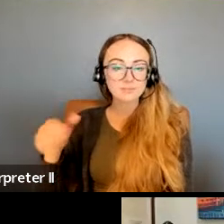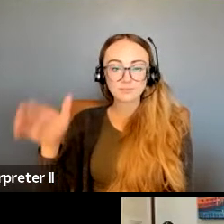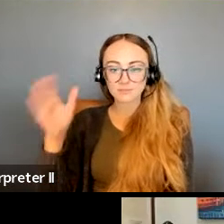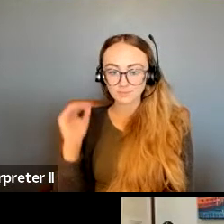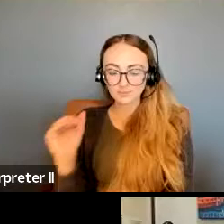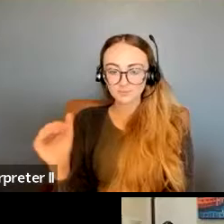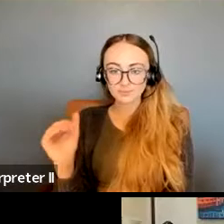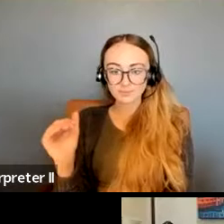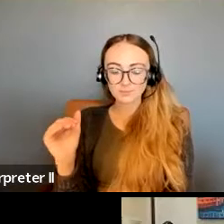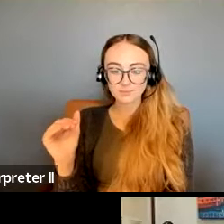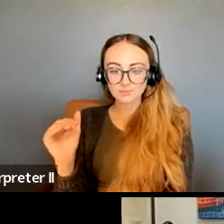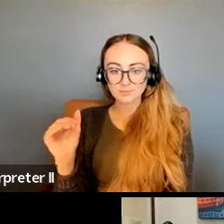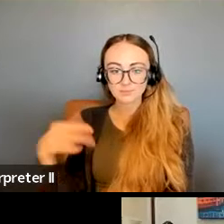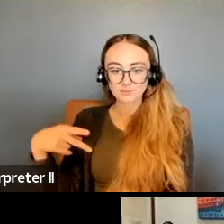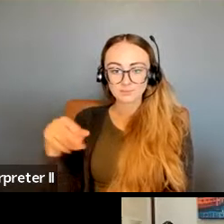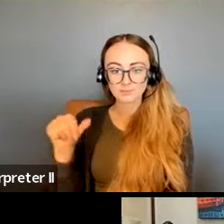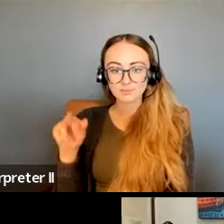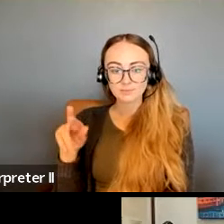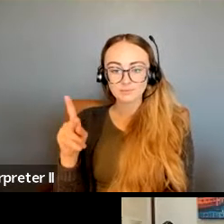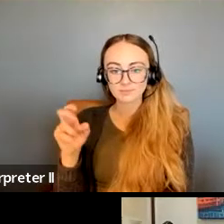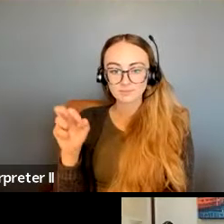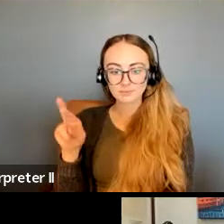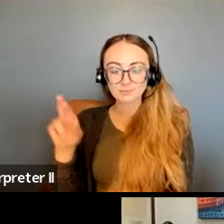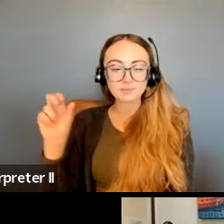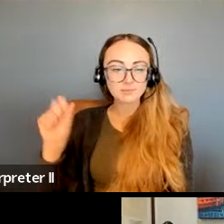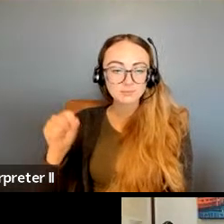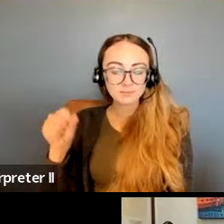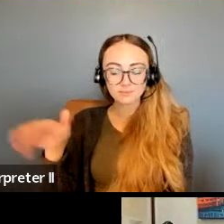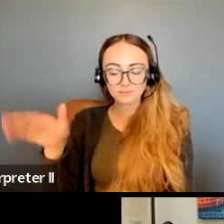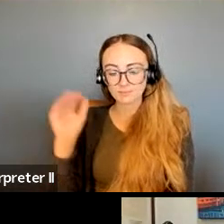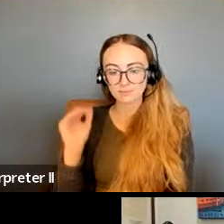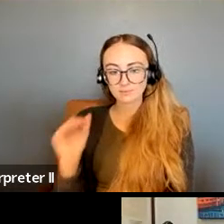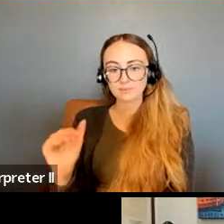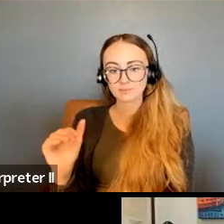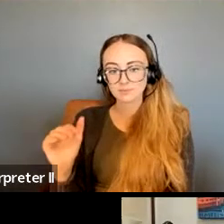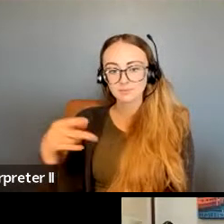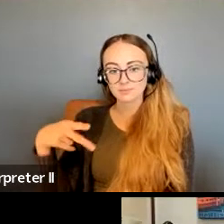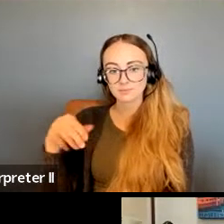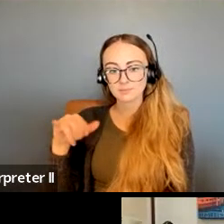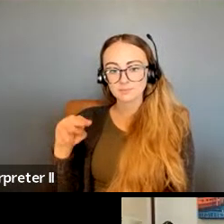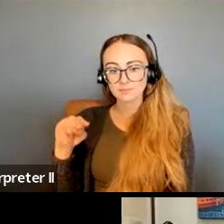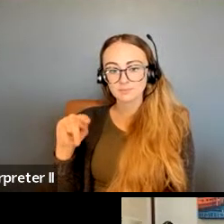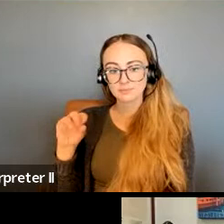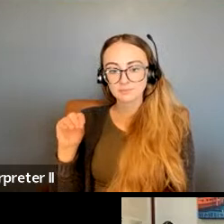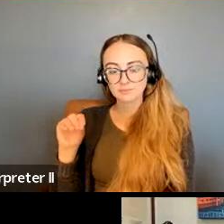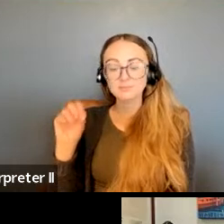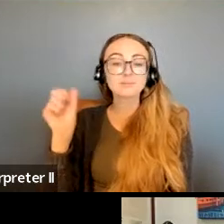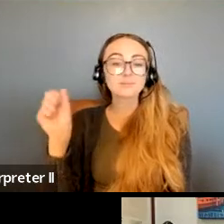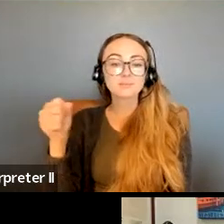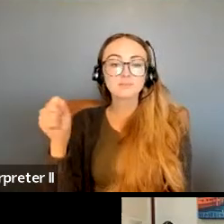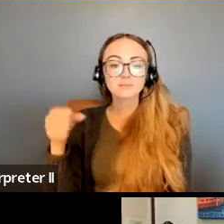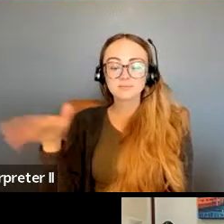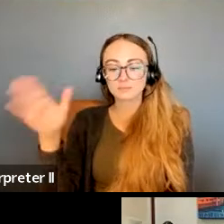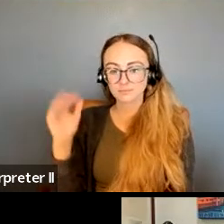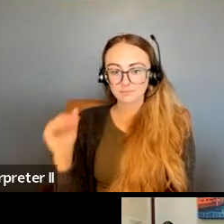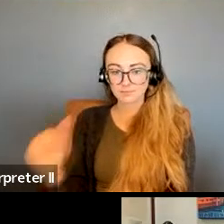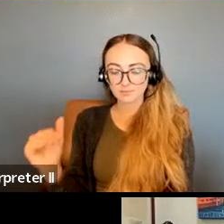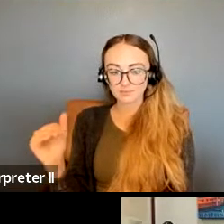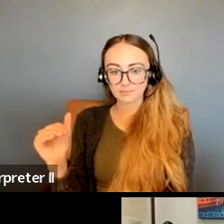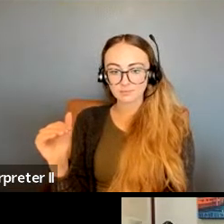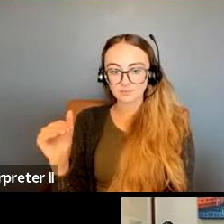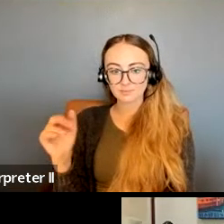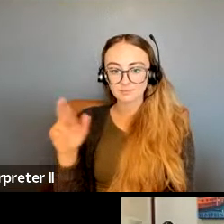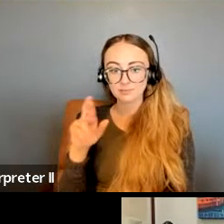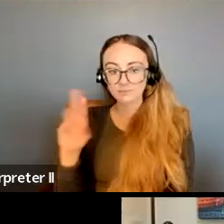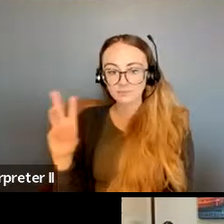Councilmember Nadeau votes yes. Councilmember Parker. Yes. Councilmember Parker votes yes. Councilmember Pinto. Yes. Councilmember Pinto votes yes. Councilmember